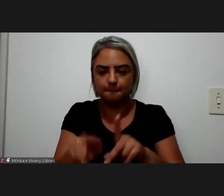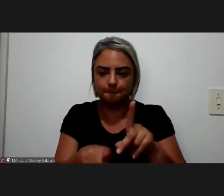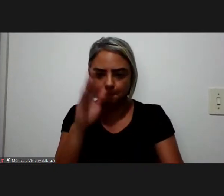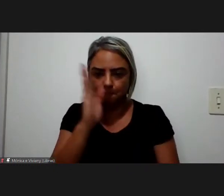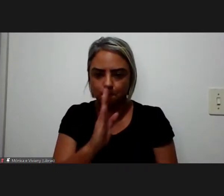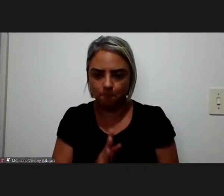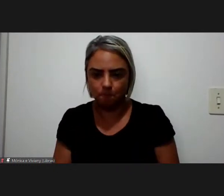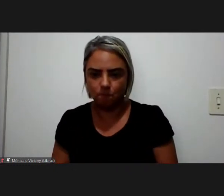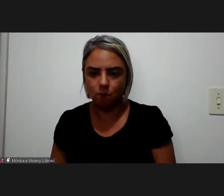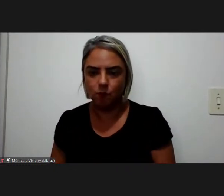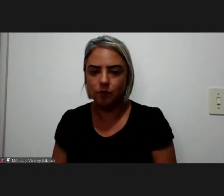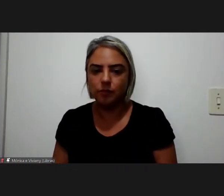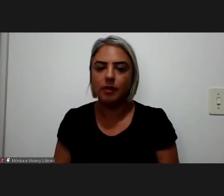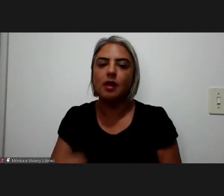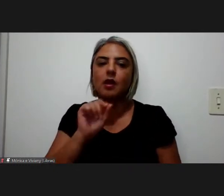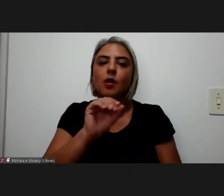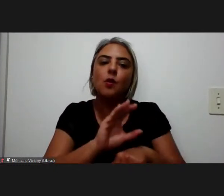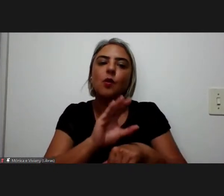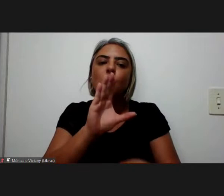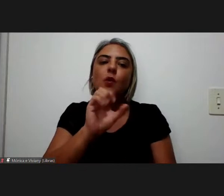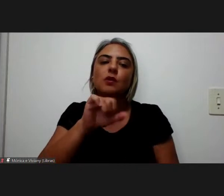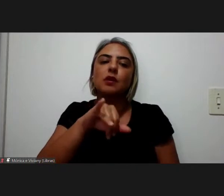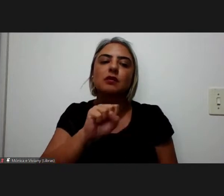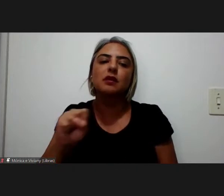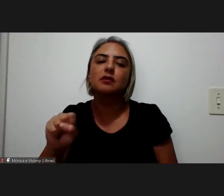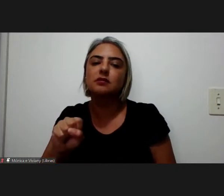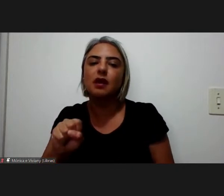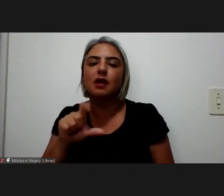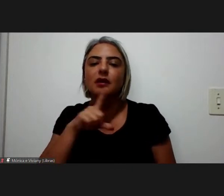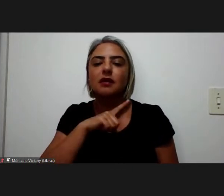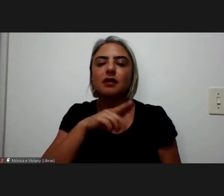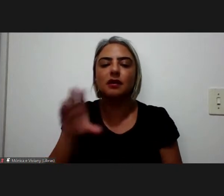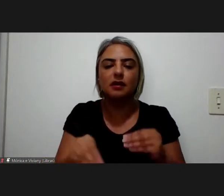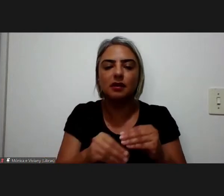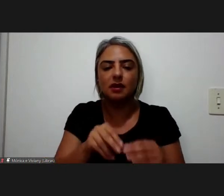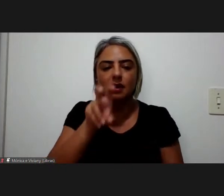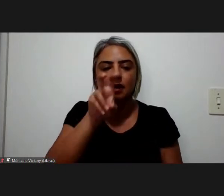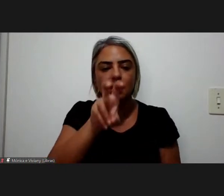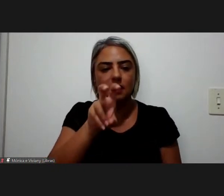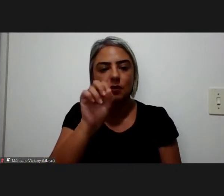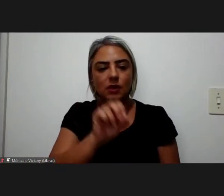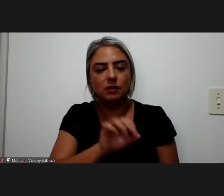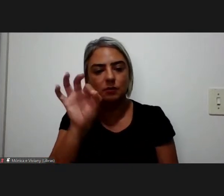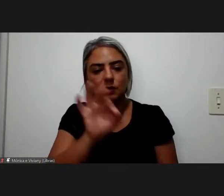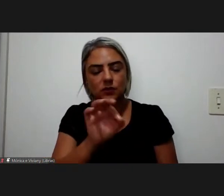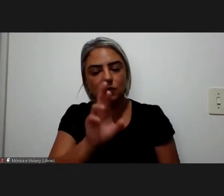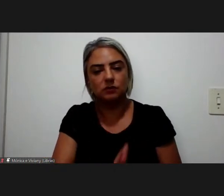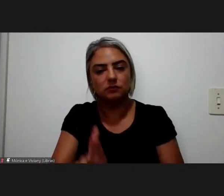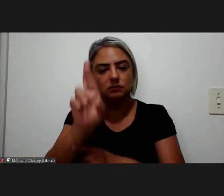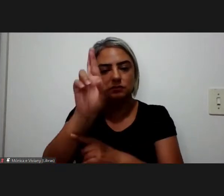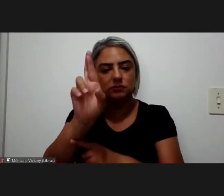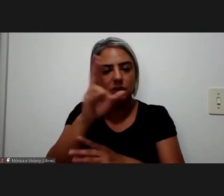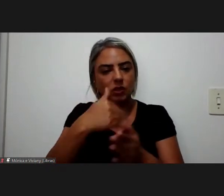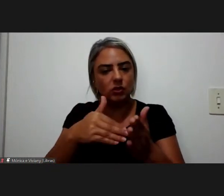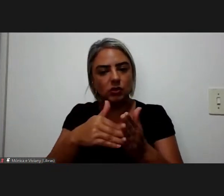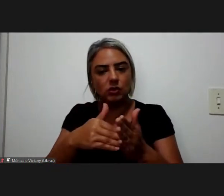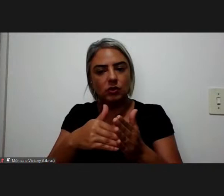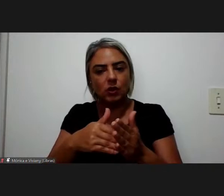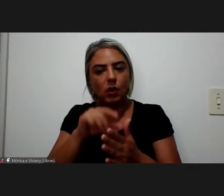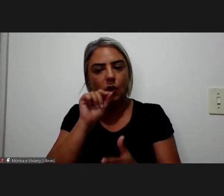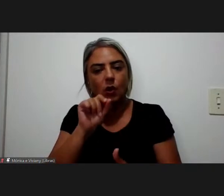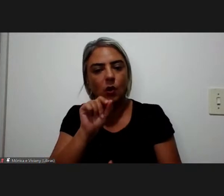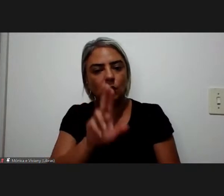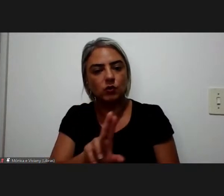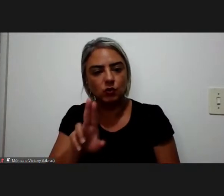the entire Brazilian population. The National Council of Health is composed by 50% of representatives from